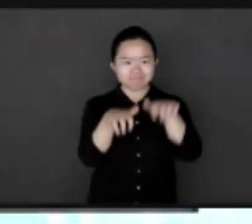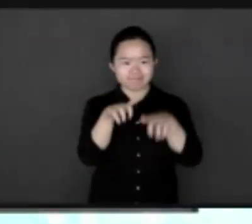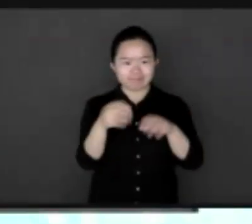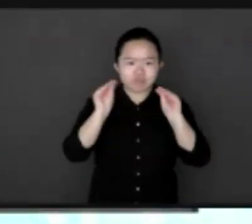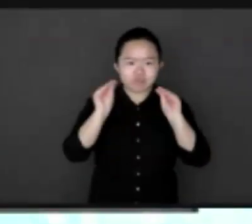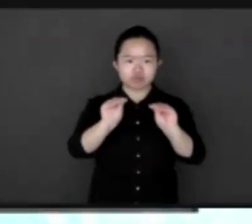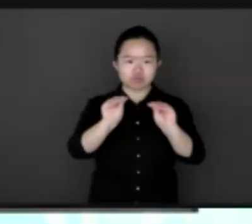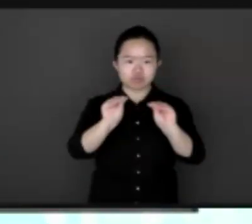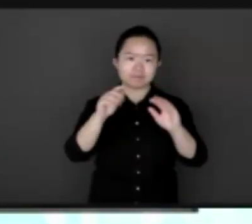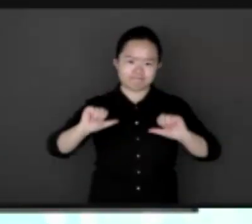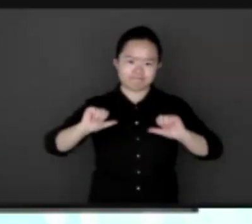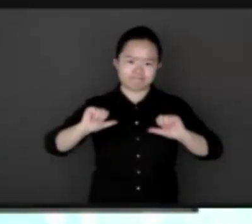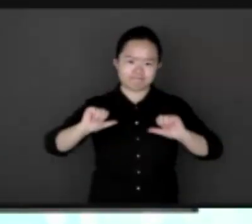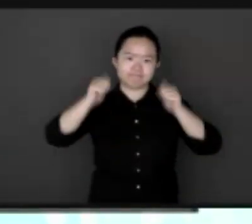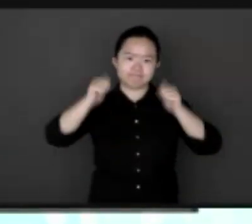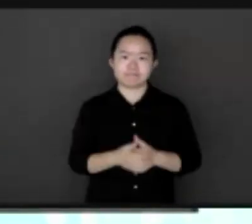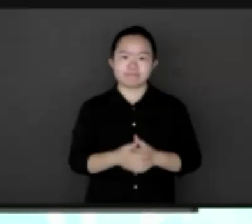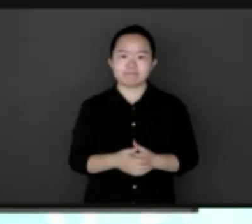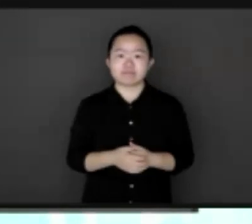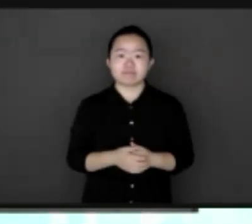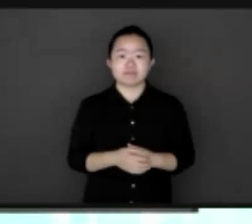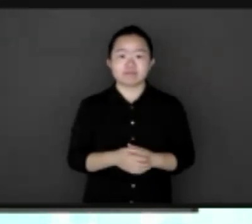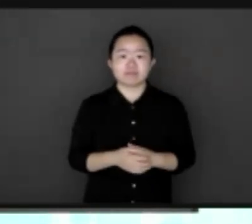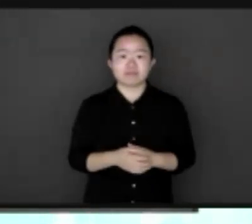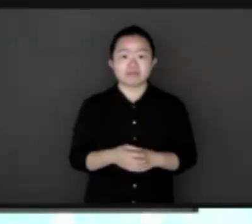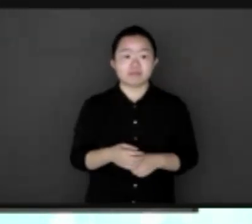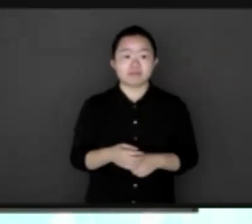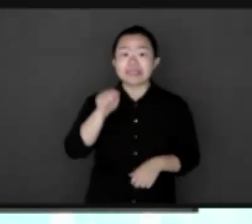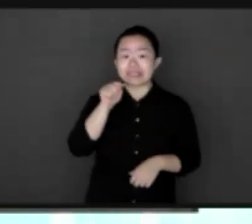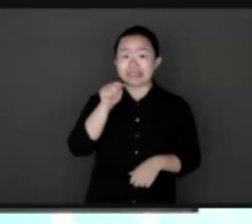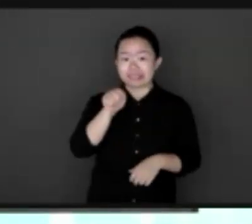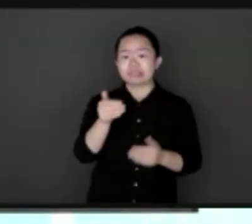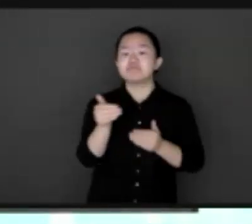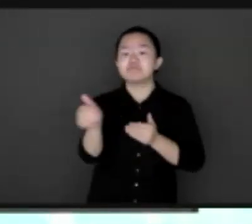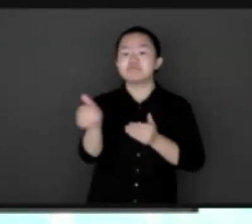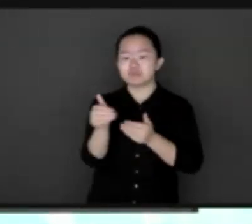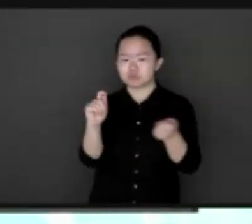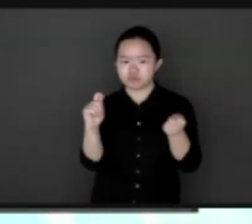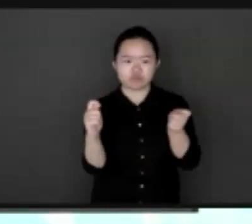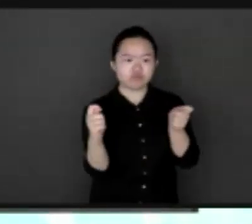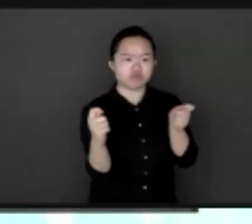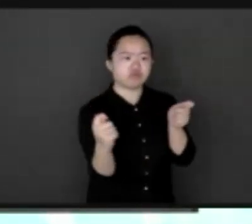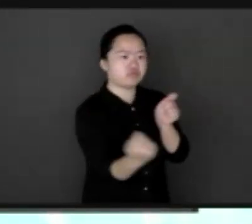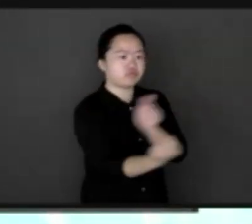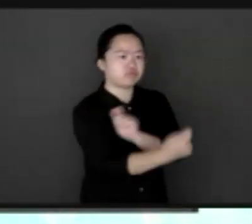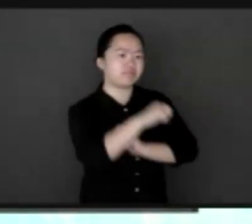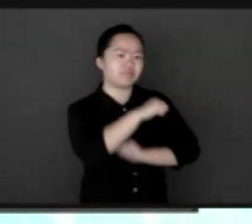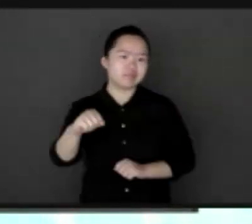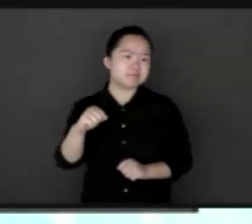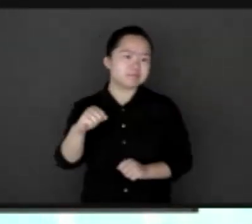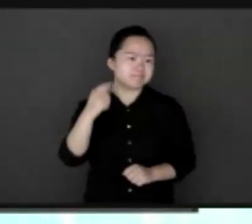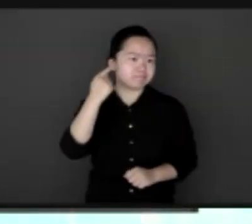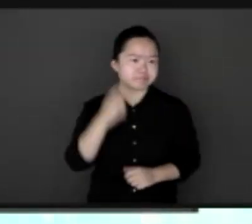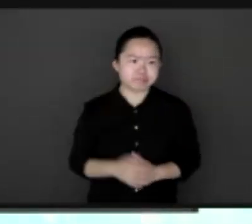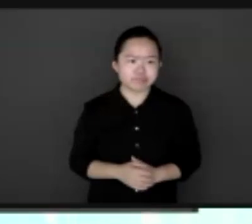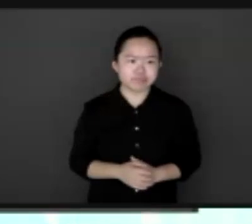we see a technical evolution that is really going fast. There is also an exception for online maps,